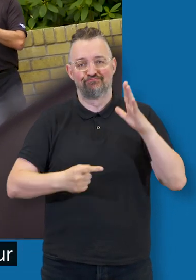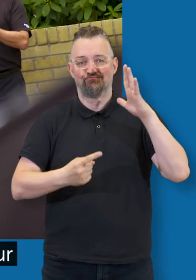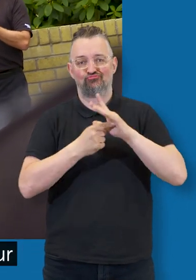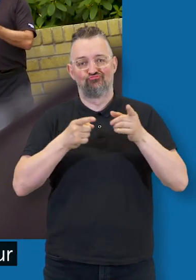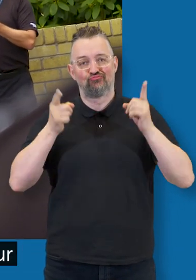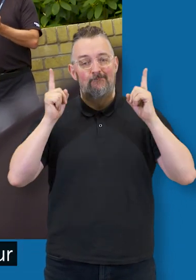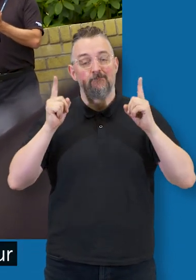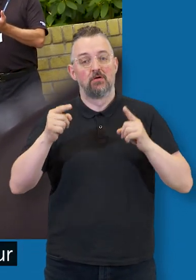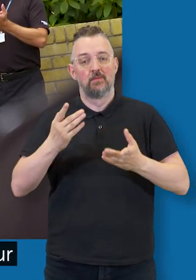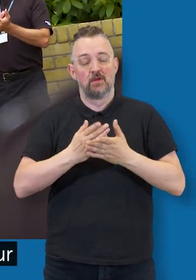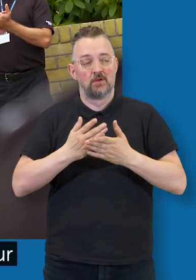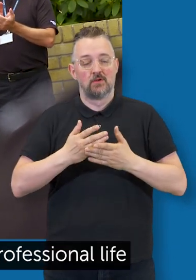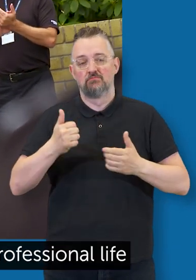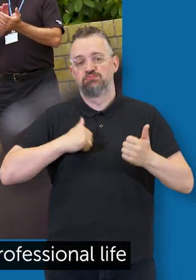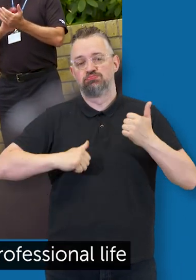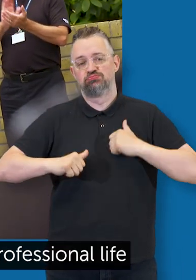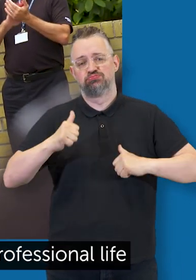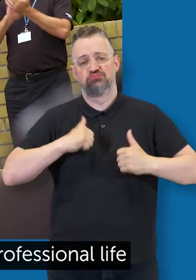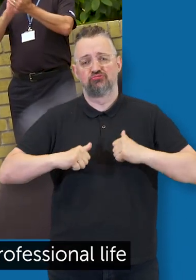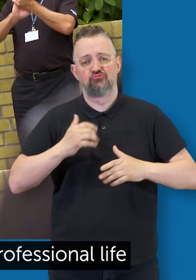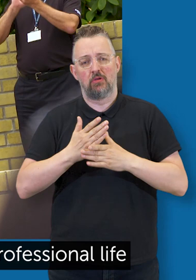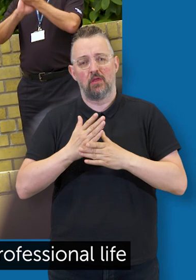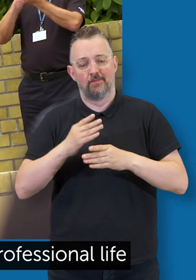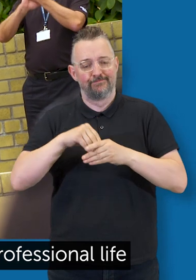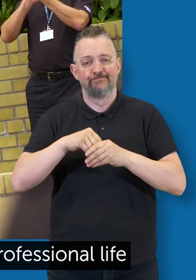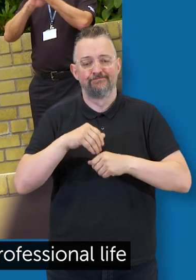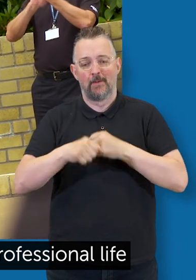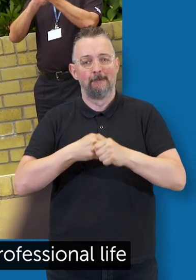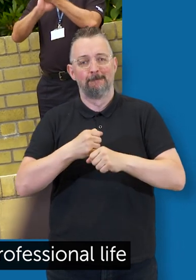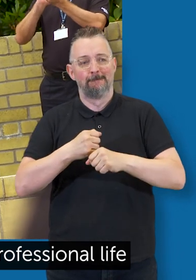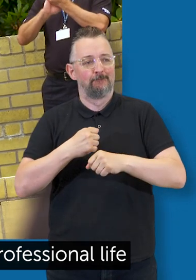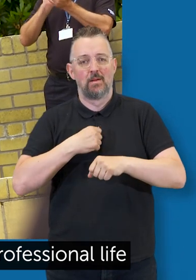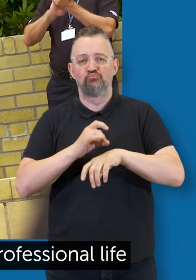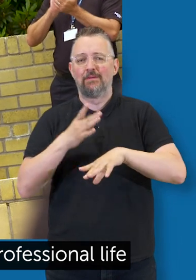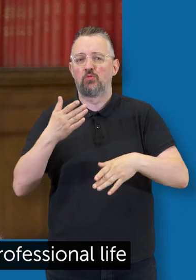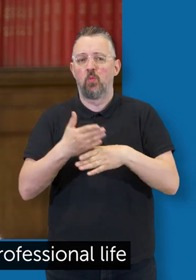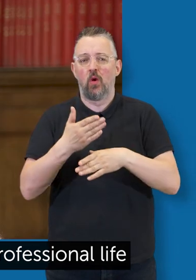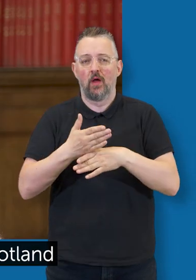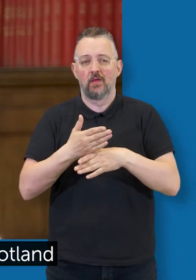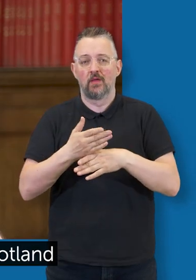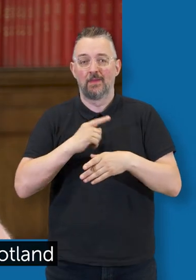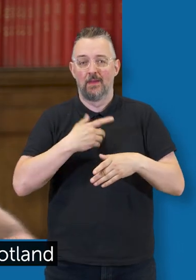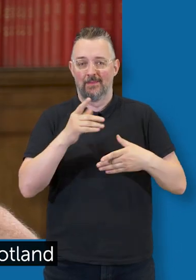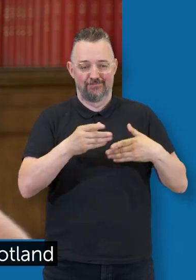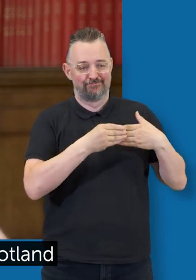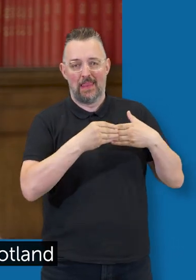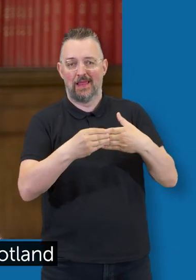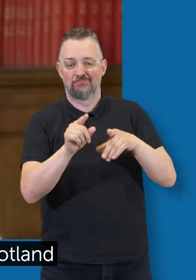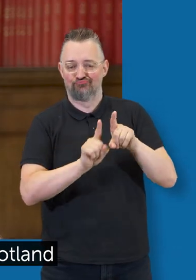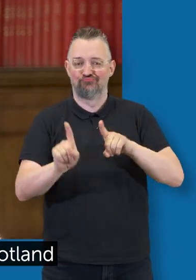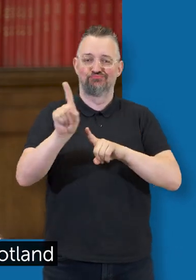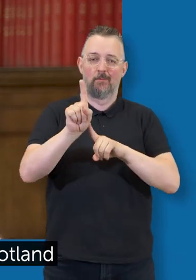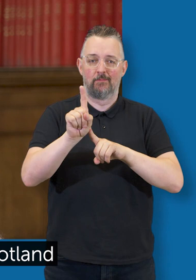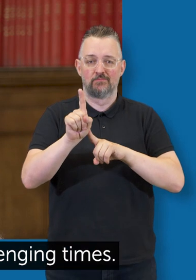been an enormous honour and privilege, the greatest privilege of my professional life, to have led the